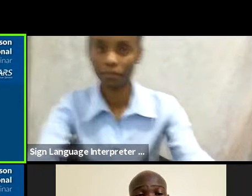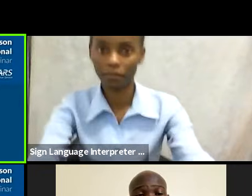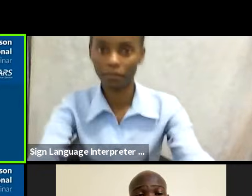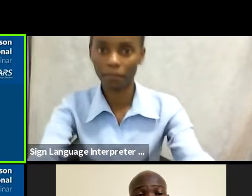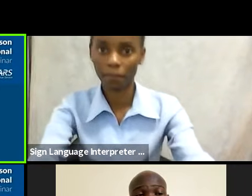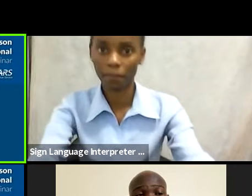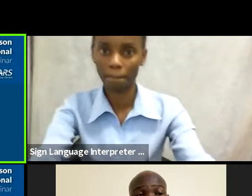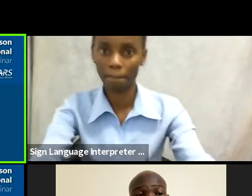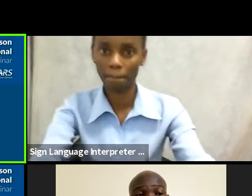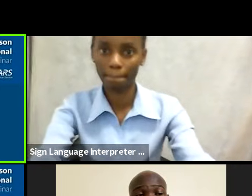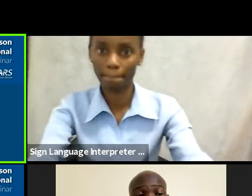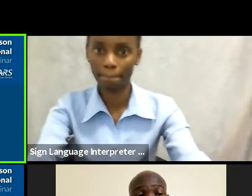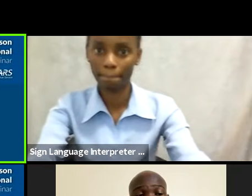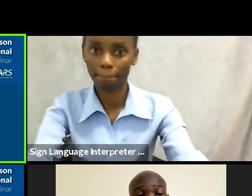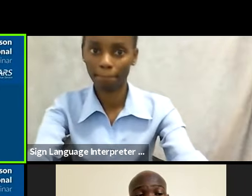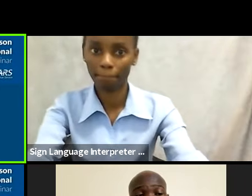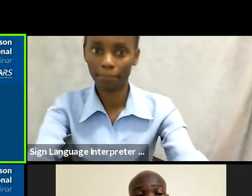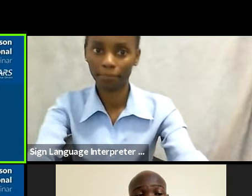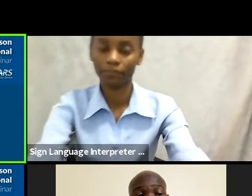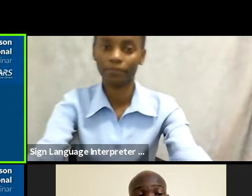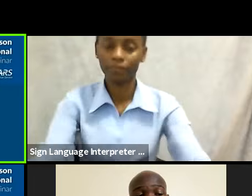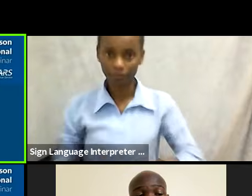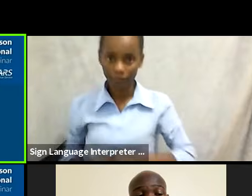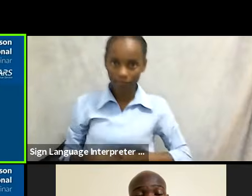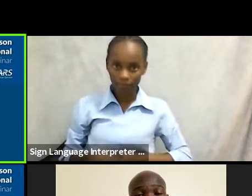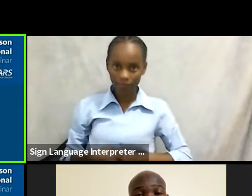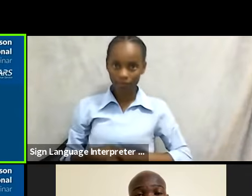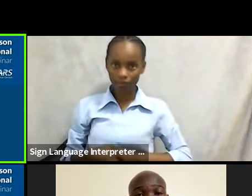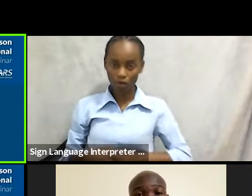Goodwill, are you with us?